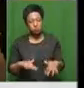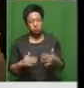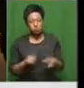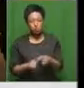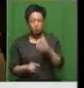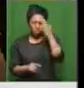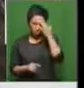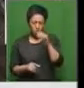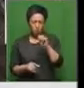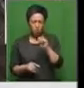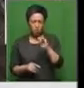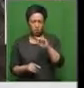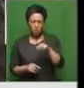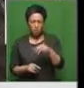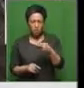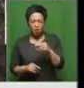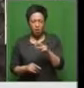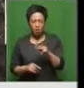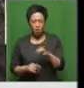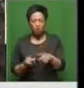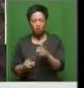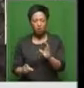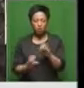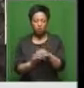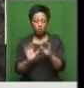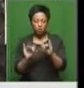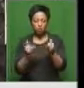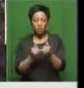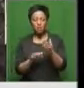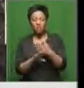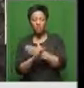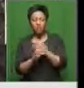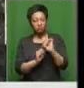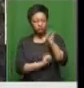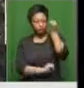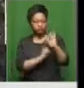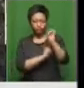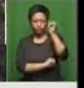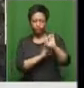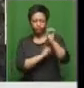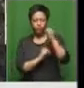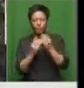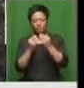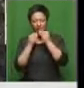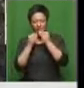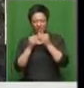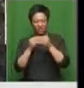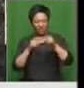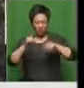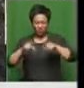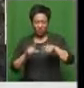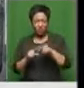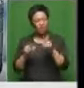Simpiwe, that's really how we got into this. Our company was manufacturing a lot of plastic-based products. And the general public said to